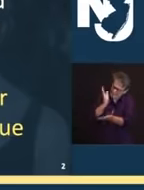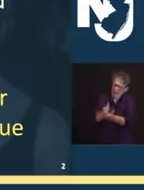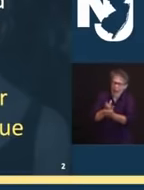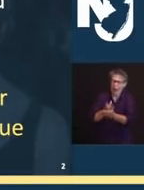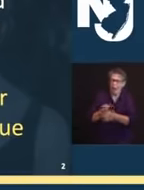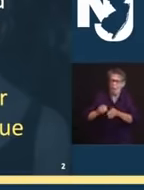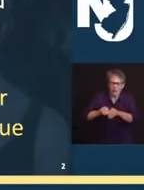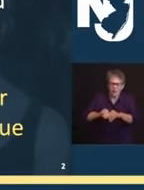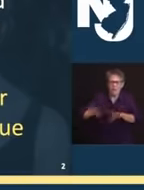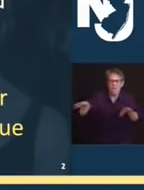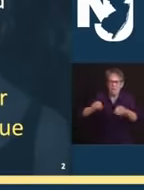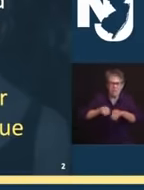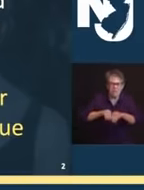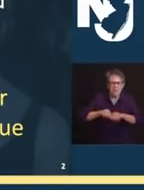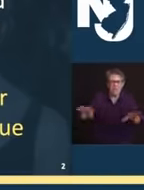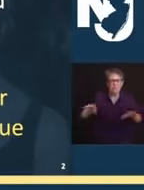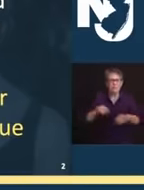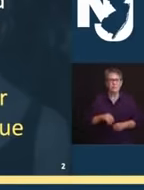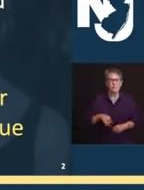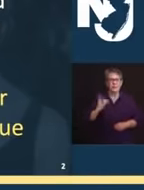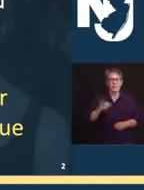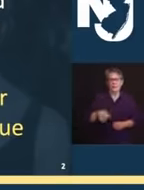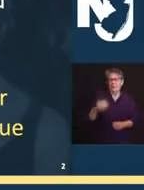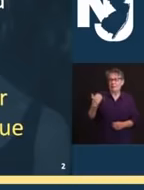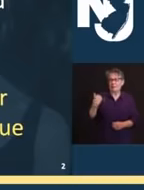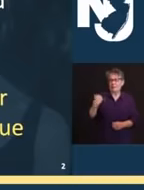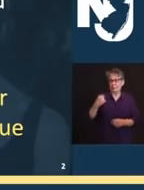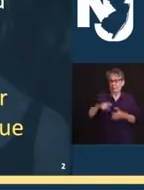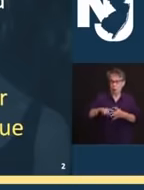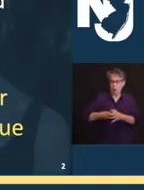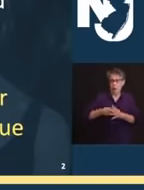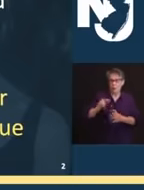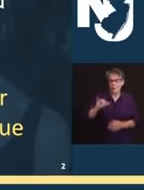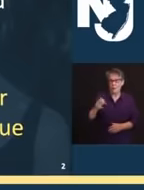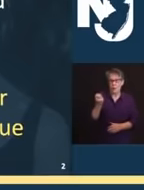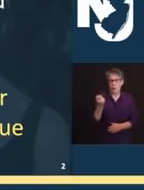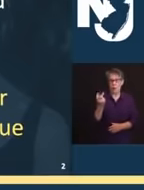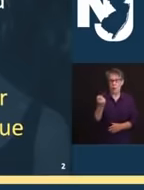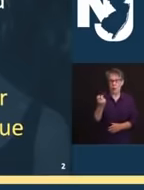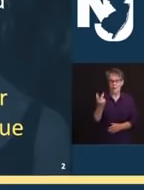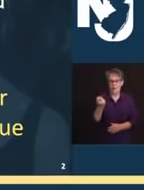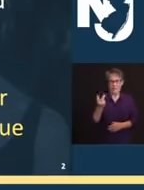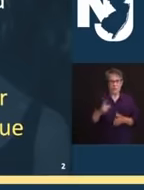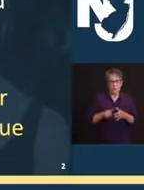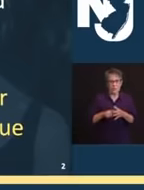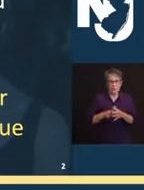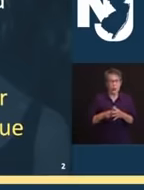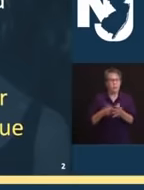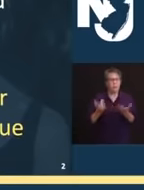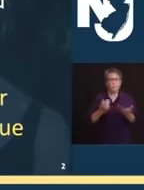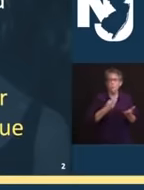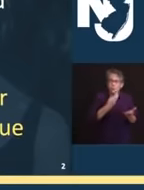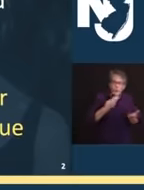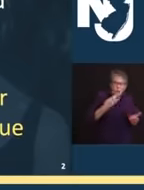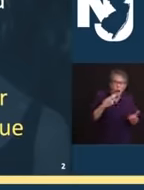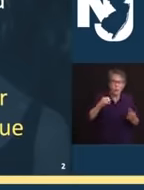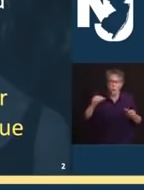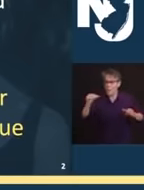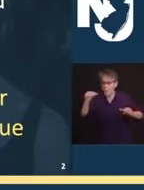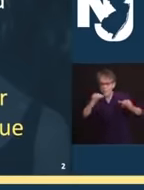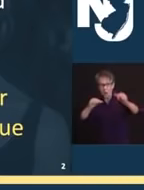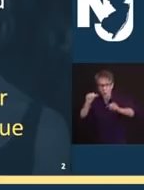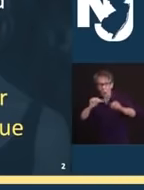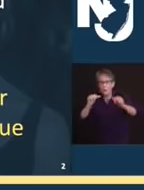restaurants, bars, clubs, and lounges that serve food and drink must close their indoor premises for business by 10 p.m.